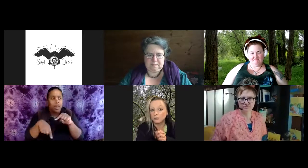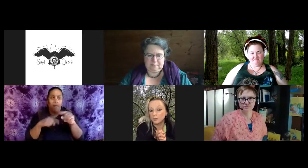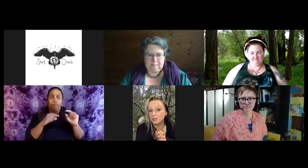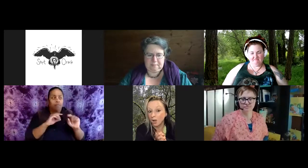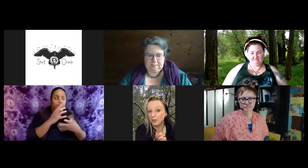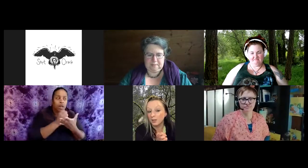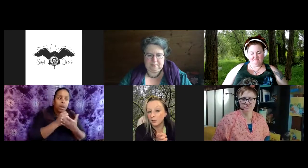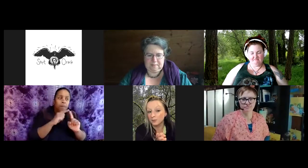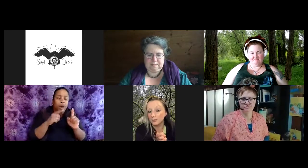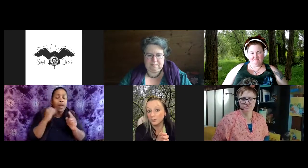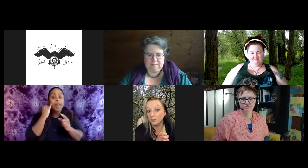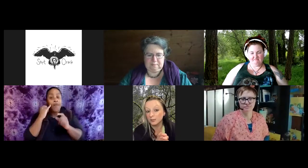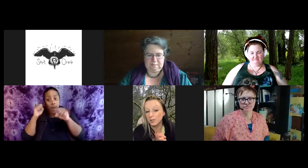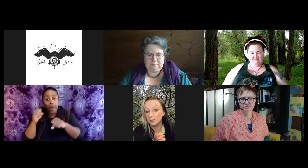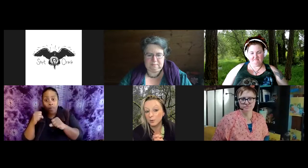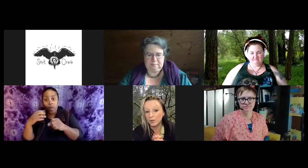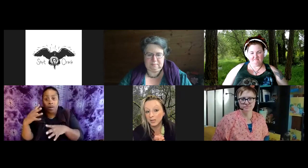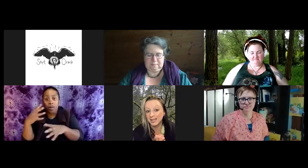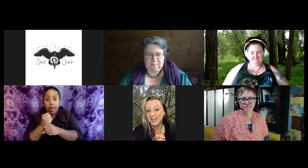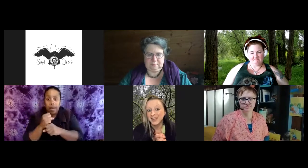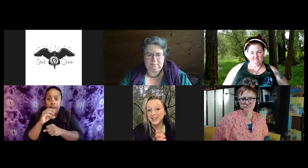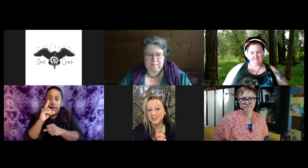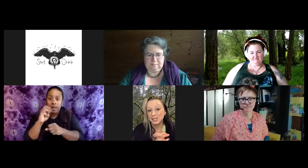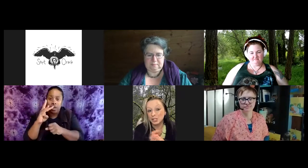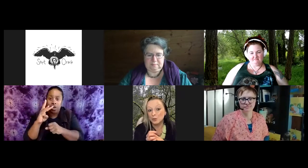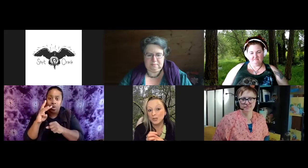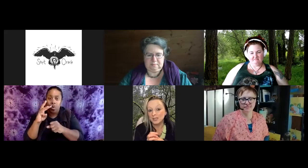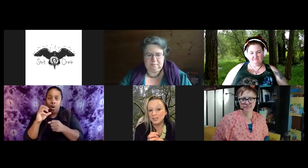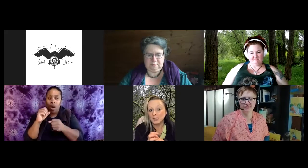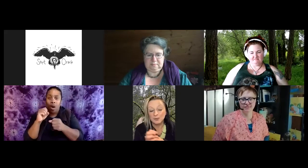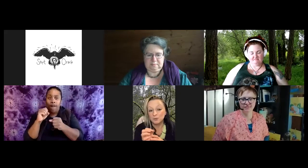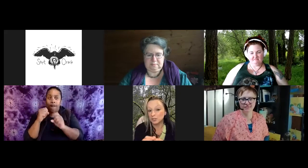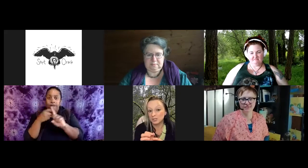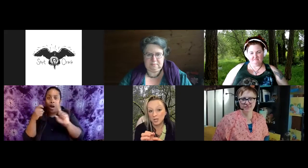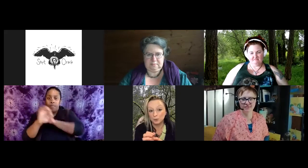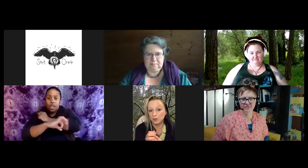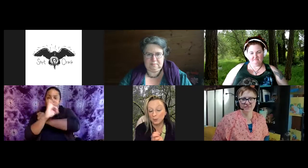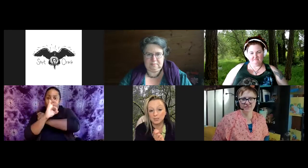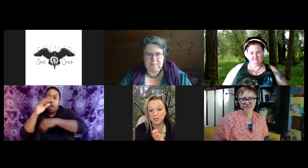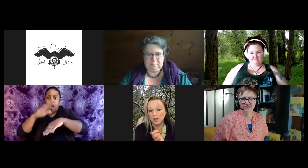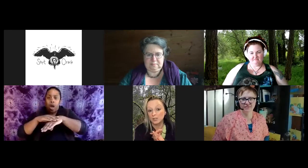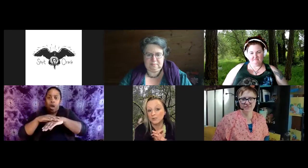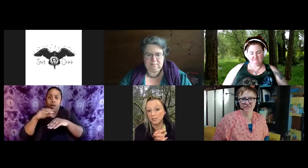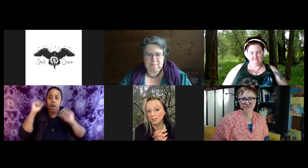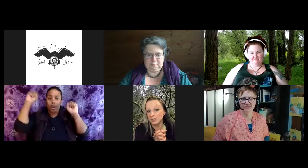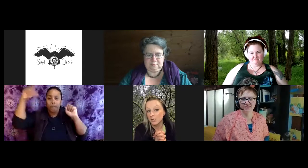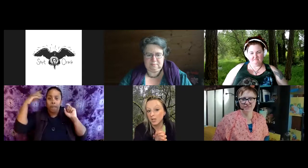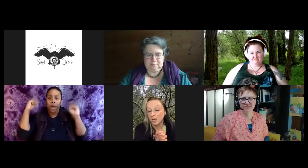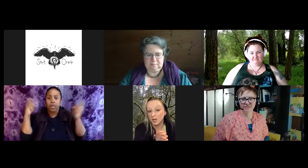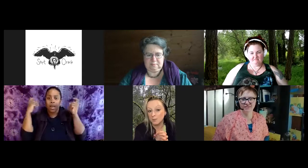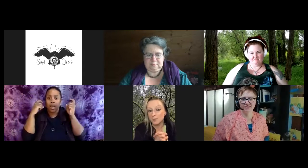of dew from the dawn of Beltane morning, you can, even if it's just a couple drops, that's all you